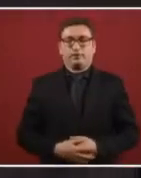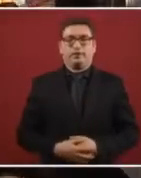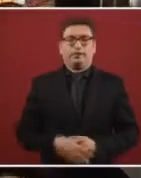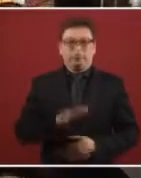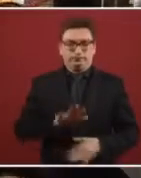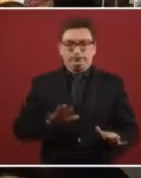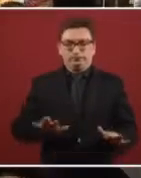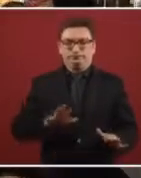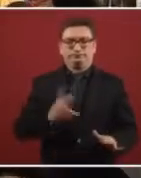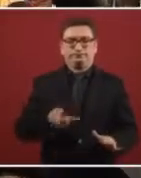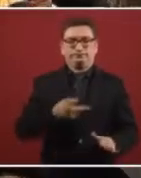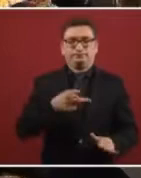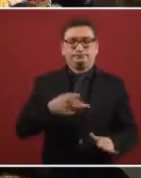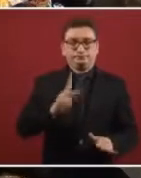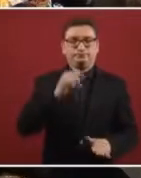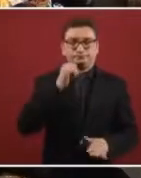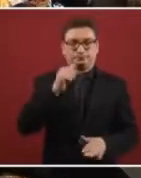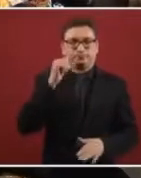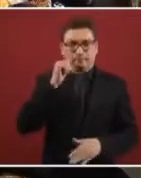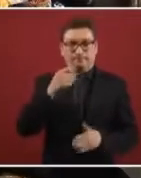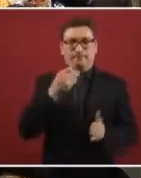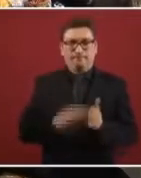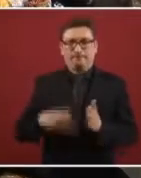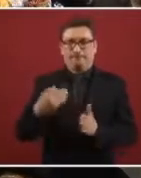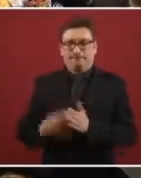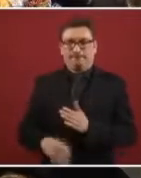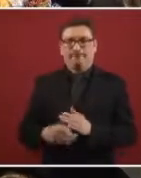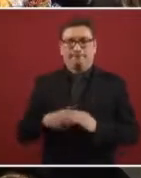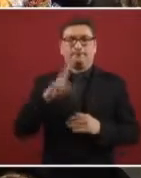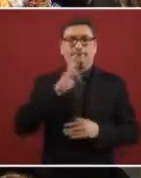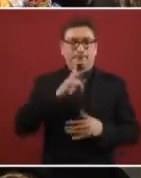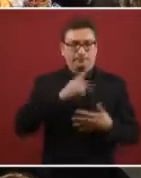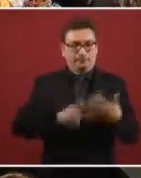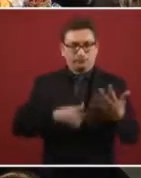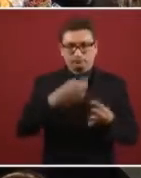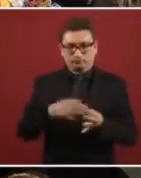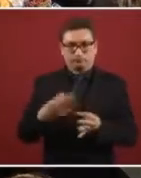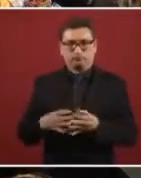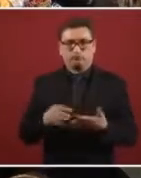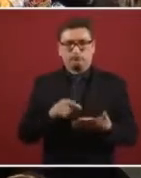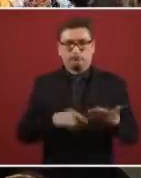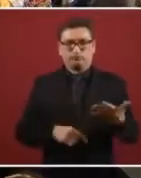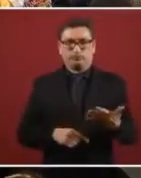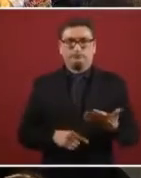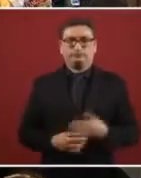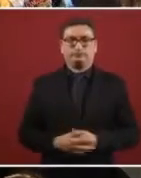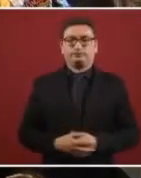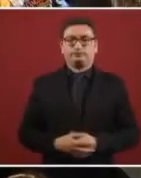It's very important. So yesterday we had pending in order to comply.